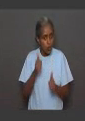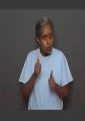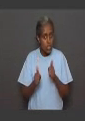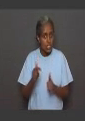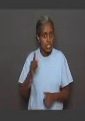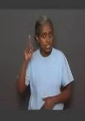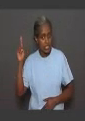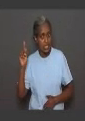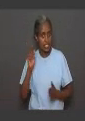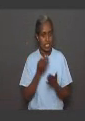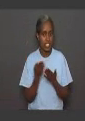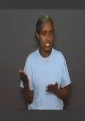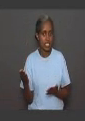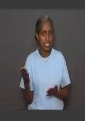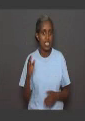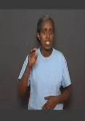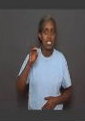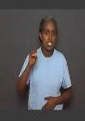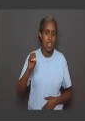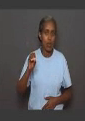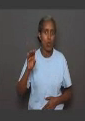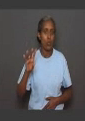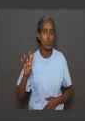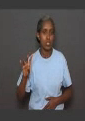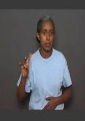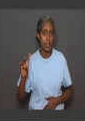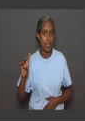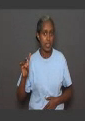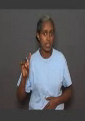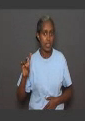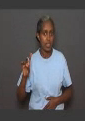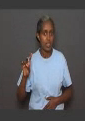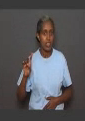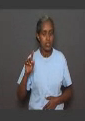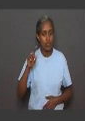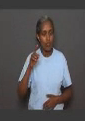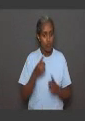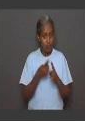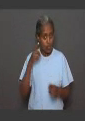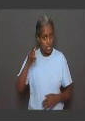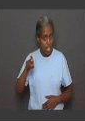this case is 0, 7, for the x column.